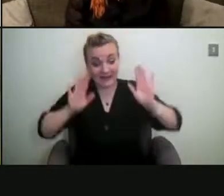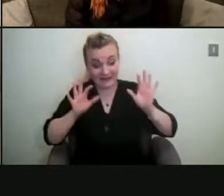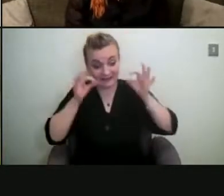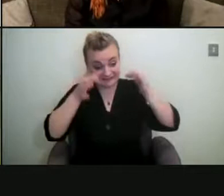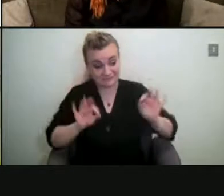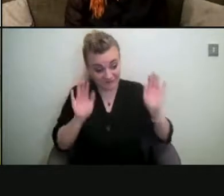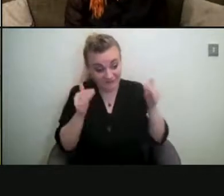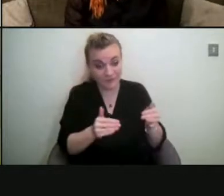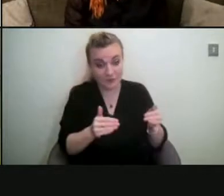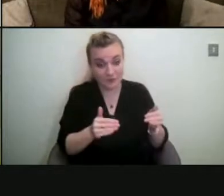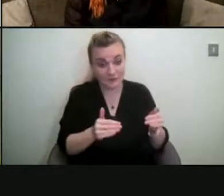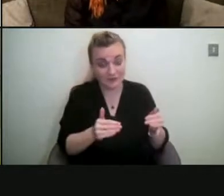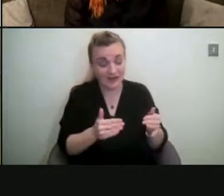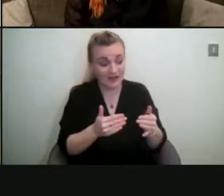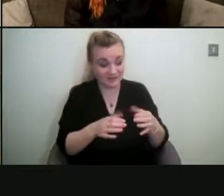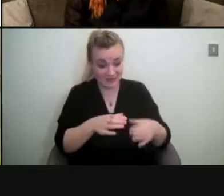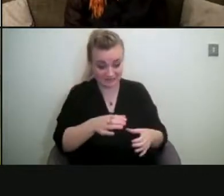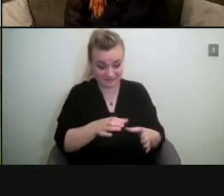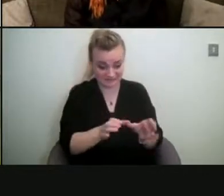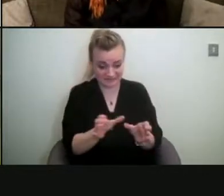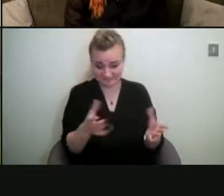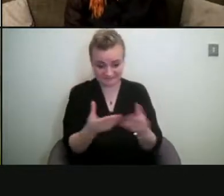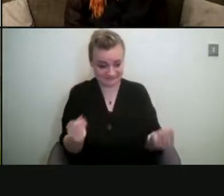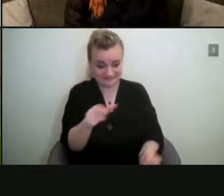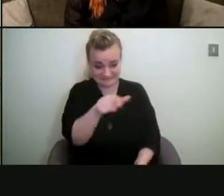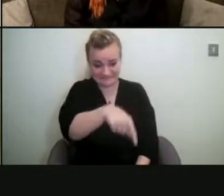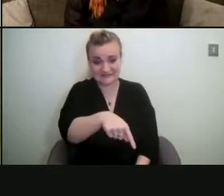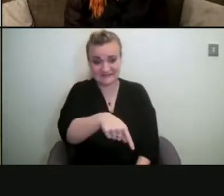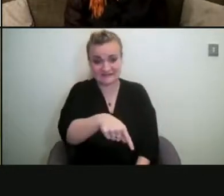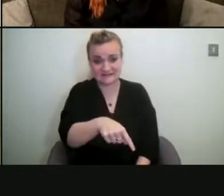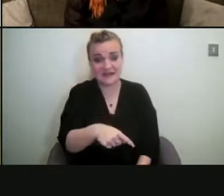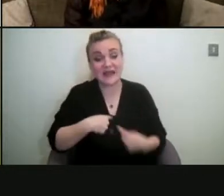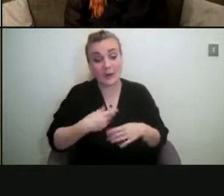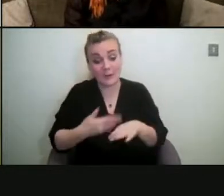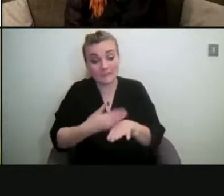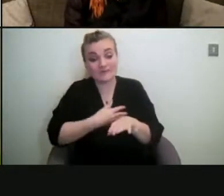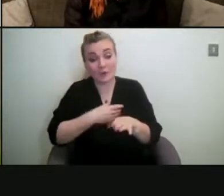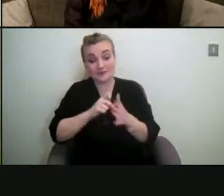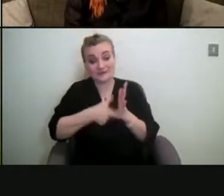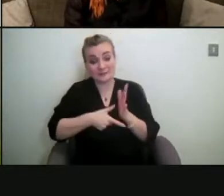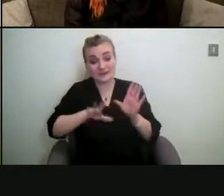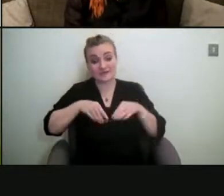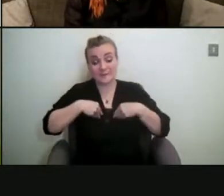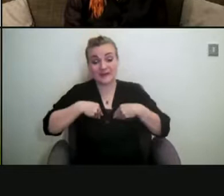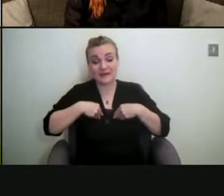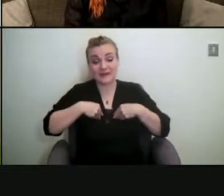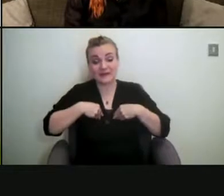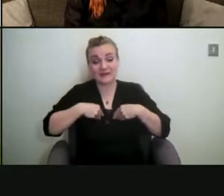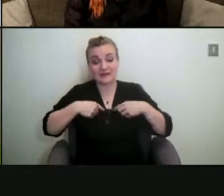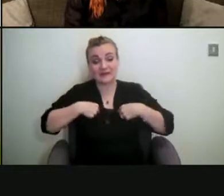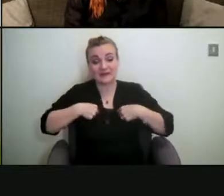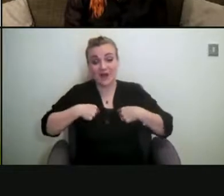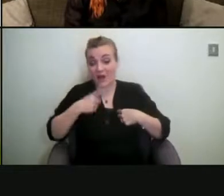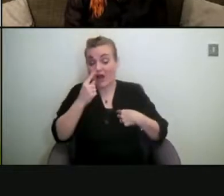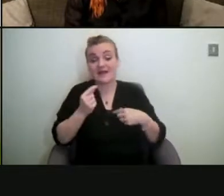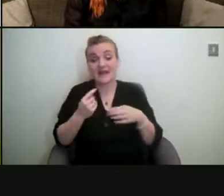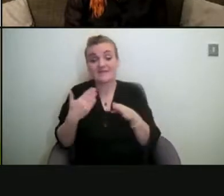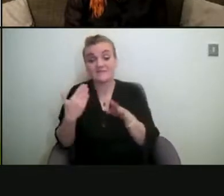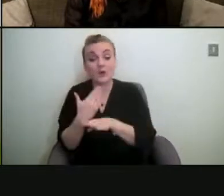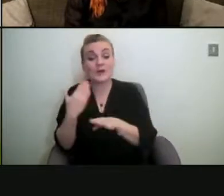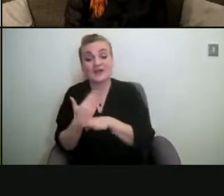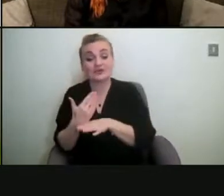I'm quite lucky and unique in the fact that before I acquired my disability, I was able to do vocational ballet